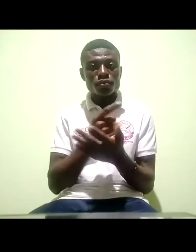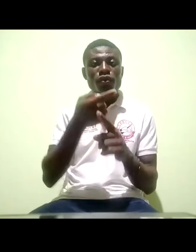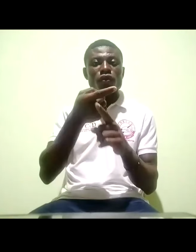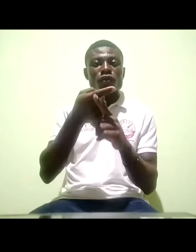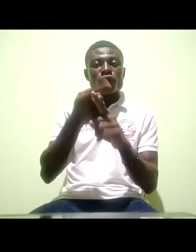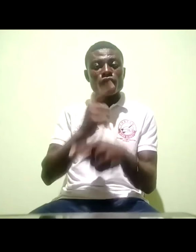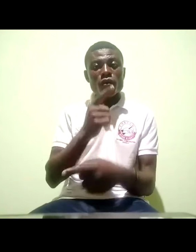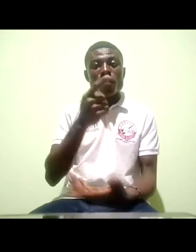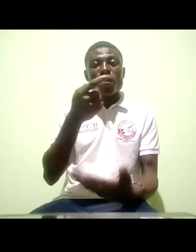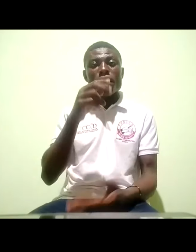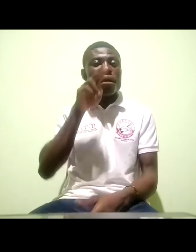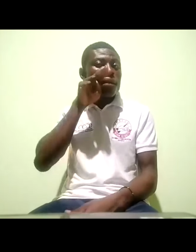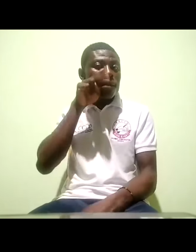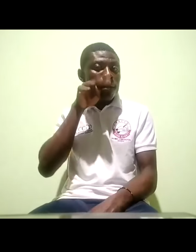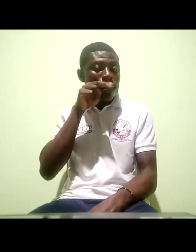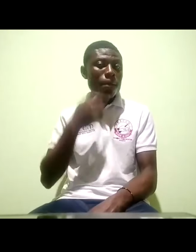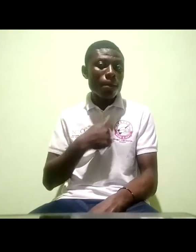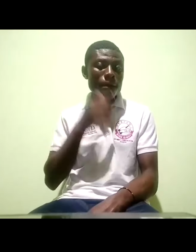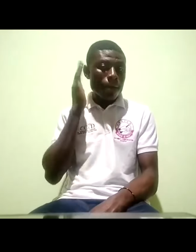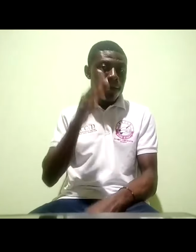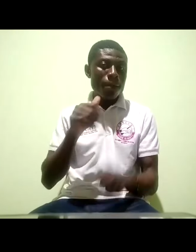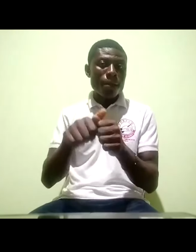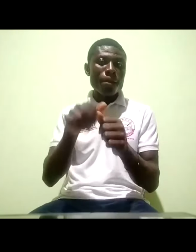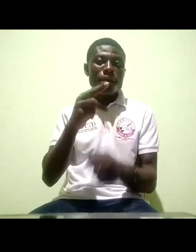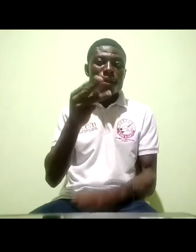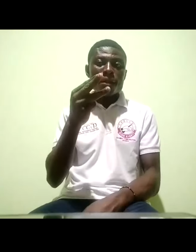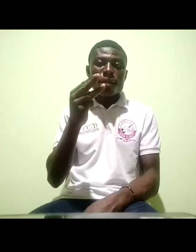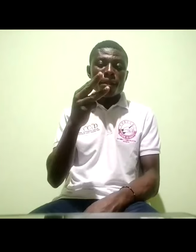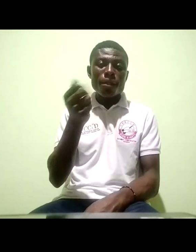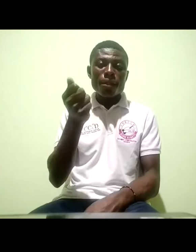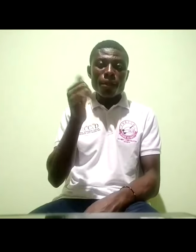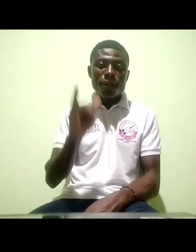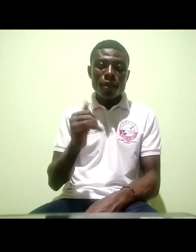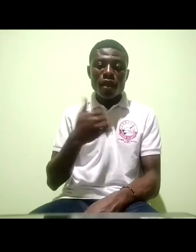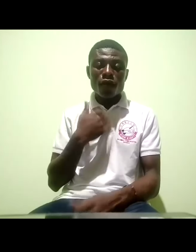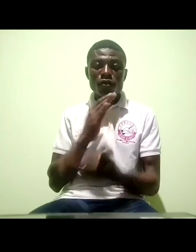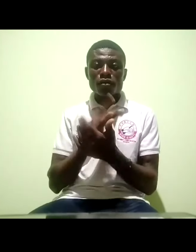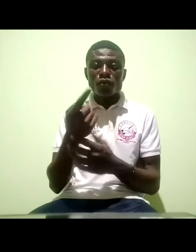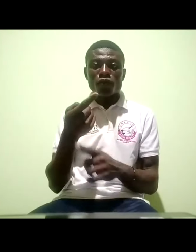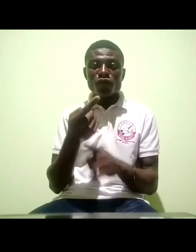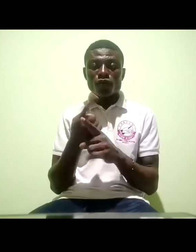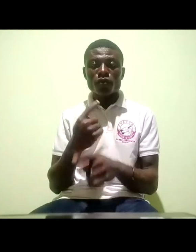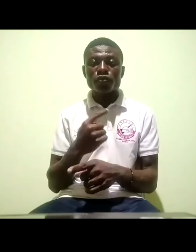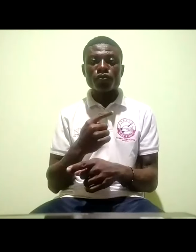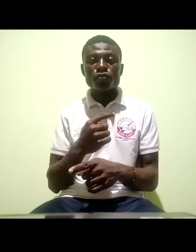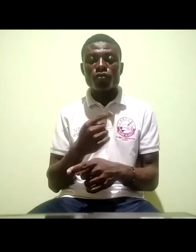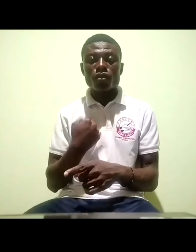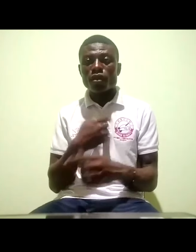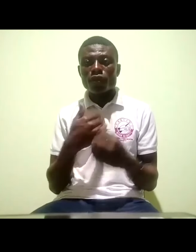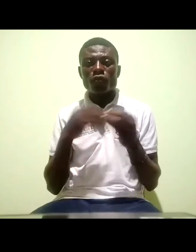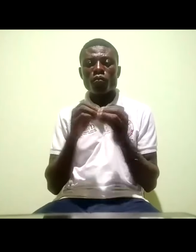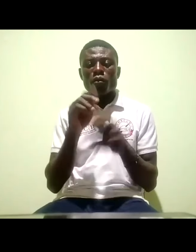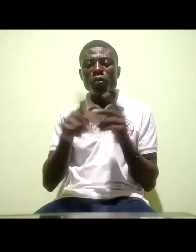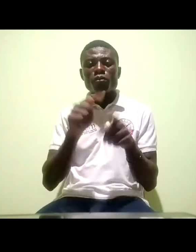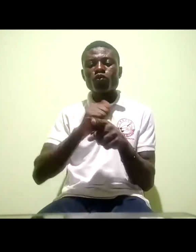Sethi again. And then we'll go to May, where we have someone coming for May. And we have quite a number of trainers